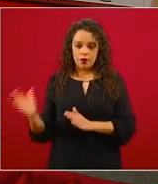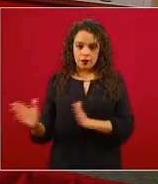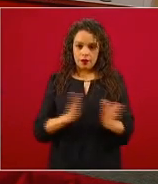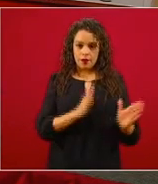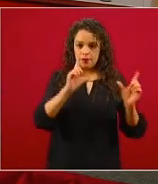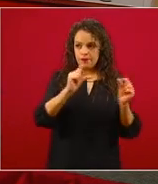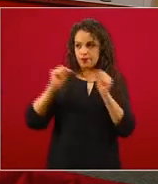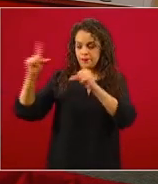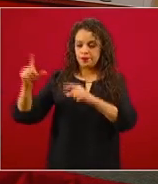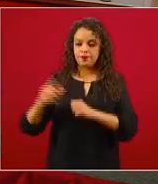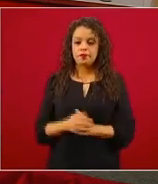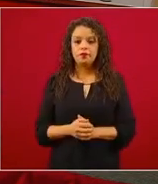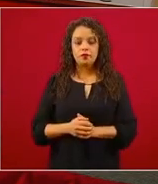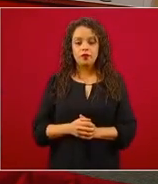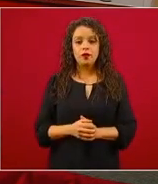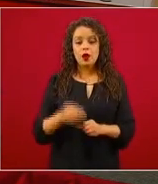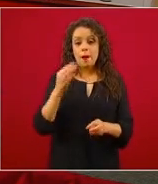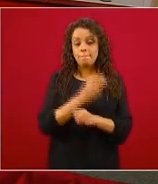For medical equipment,